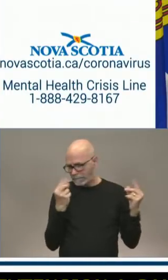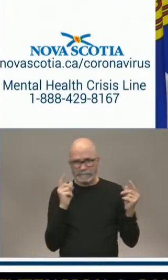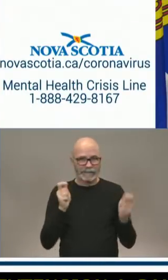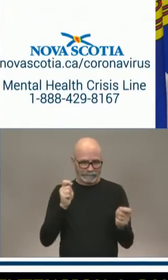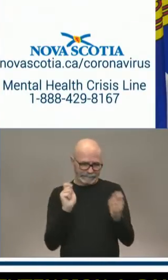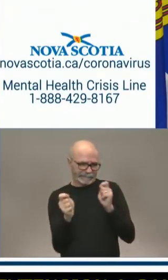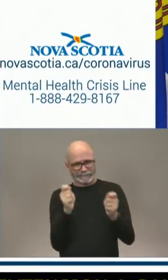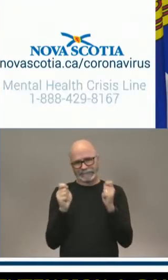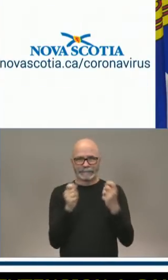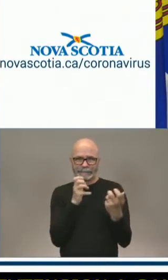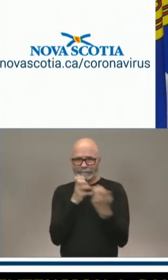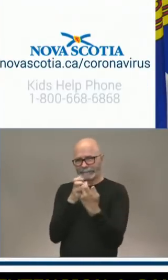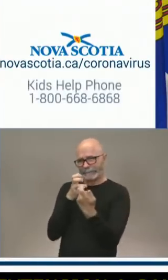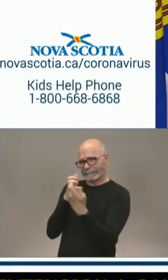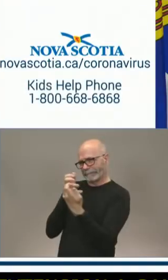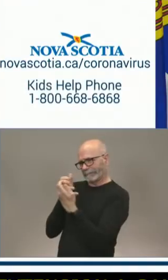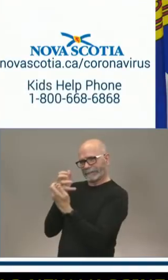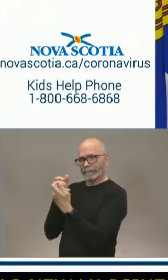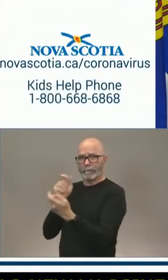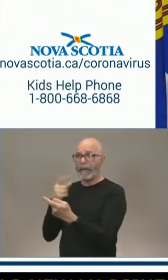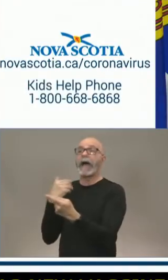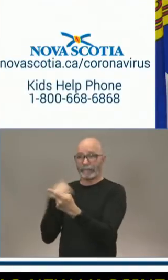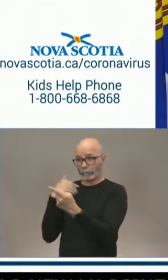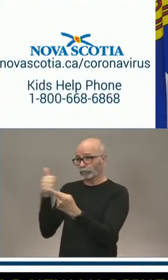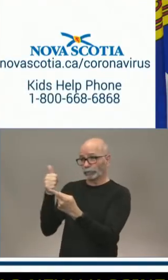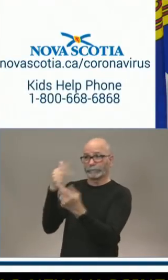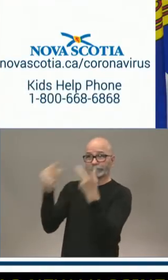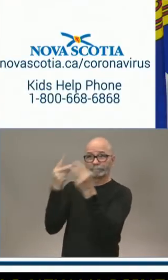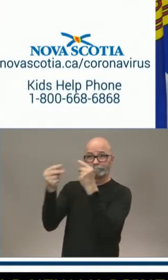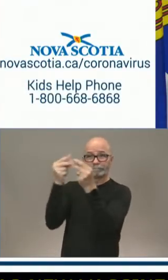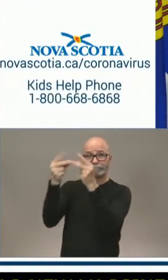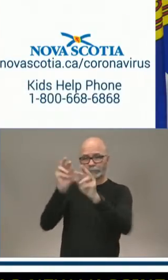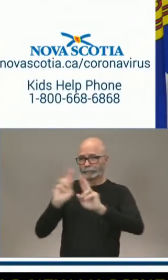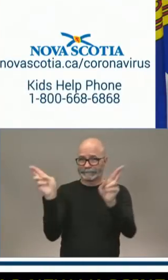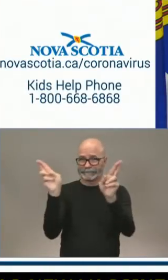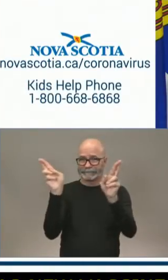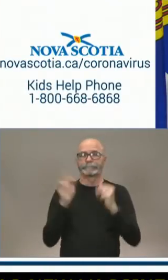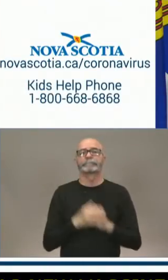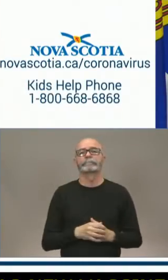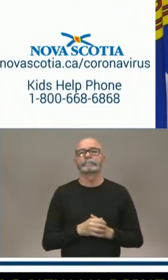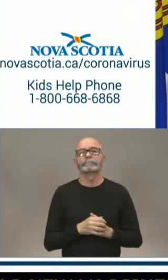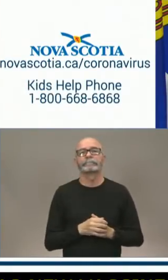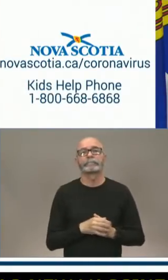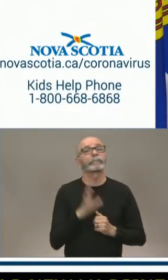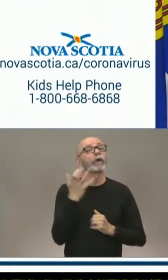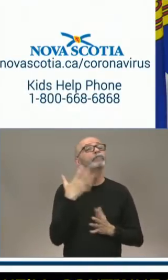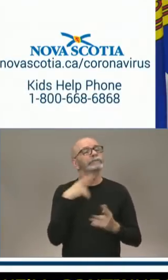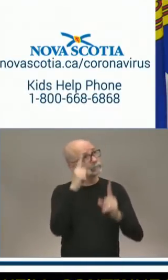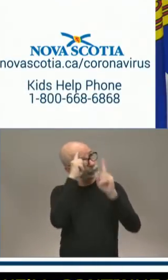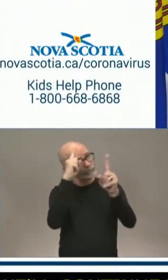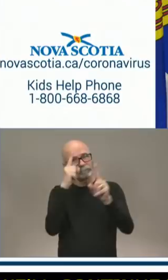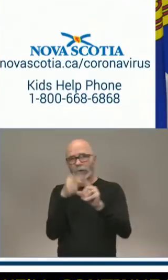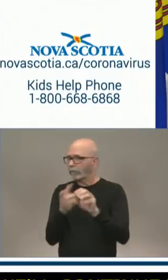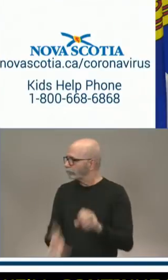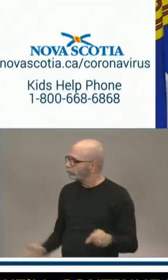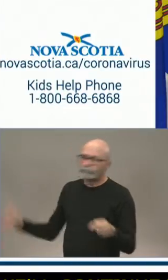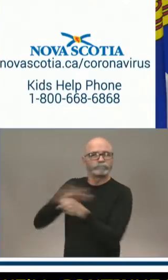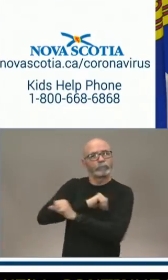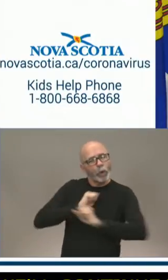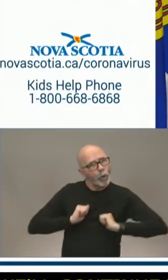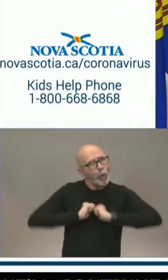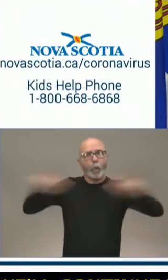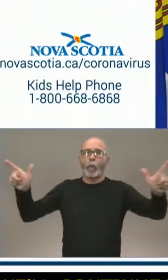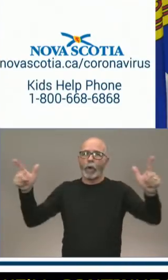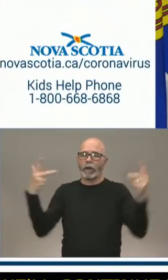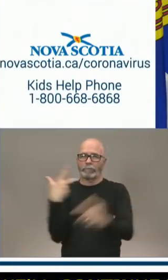getting vaccine in arms as quickly as possible. Our goal remains to get full immunity by the fall.